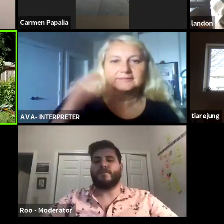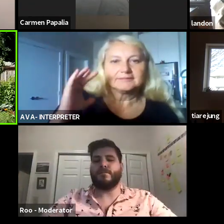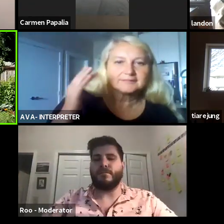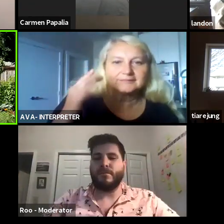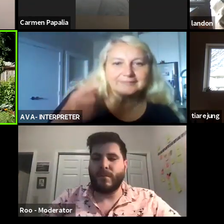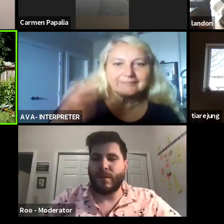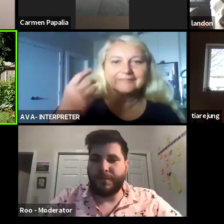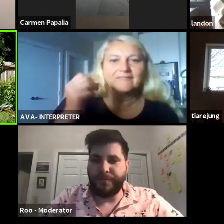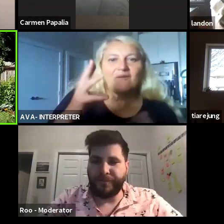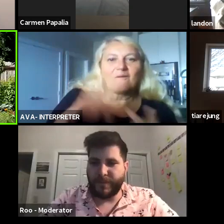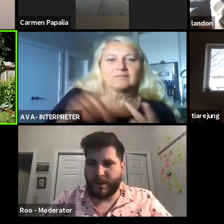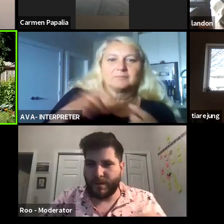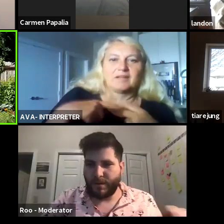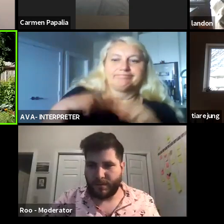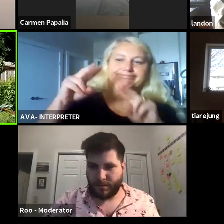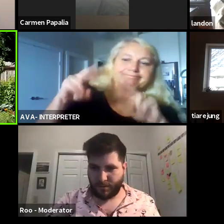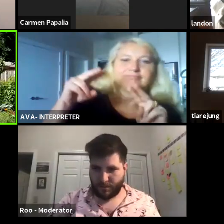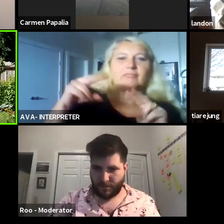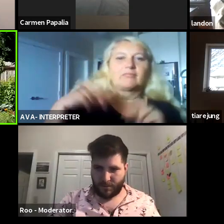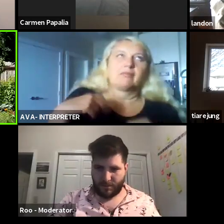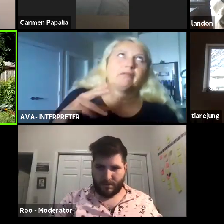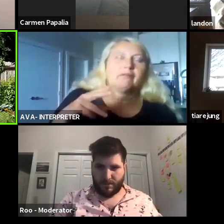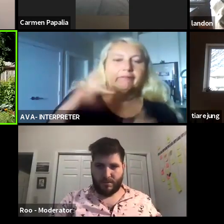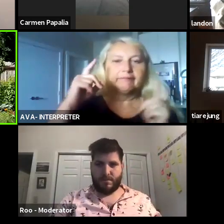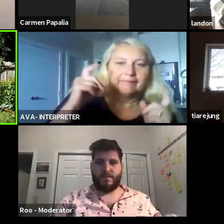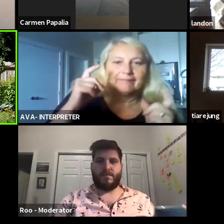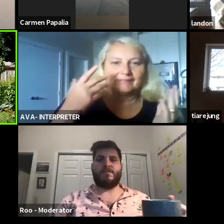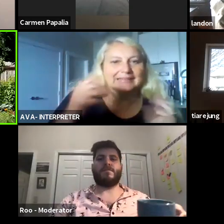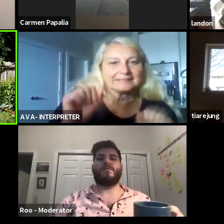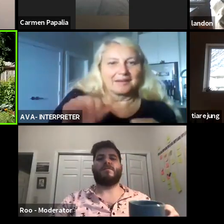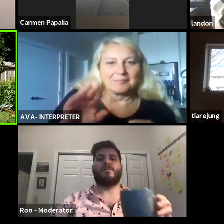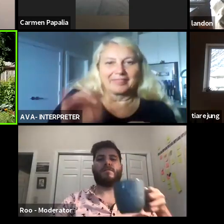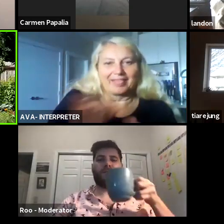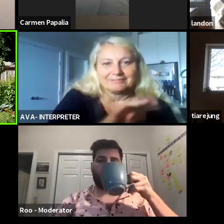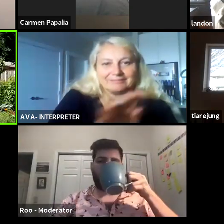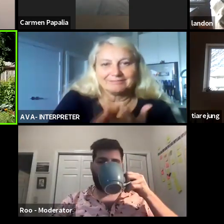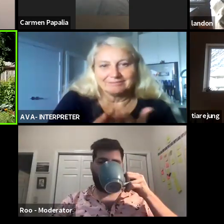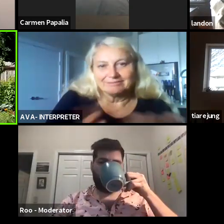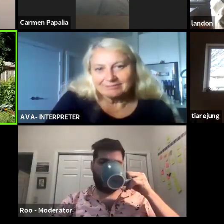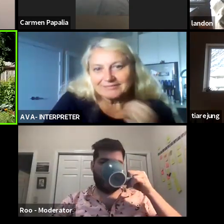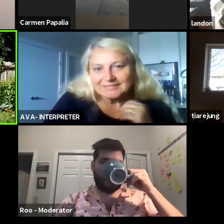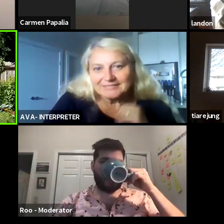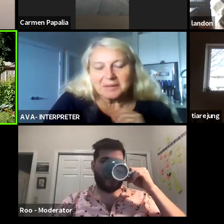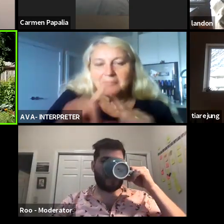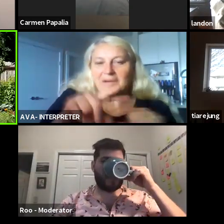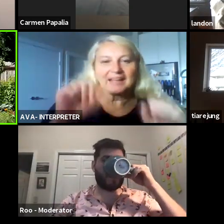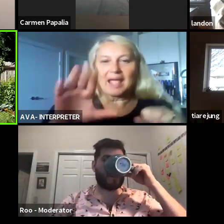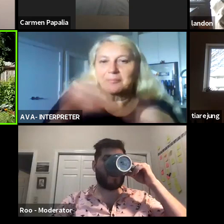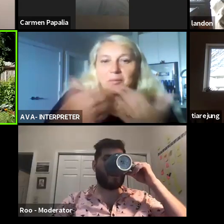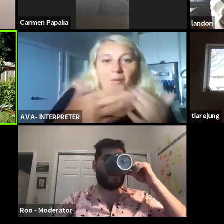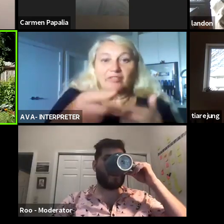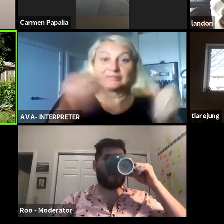Notice if they have anything else that they wanna, any ways that they want you to move.